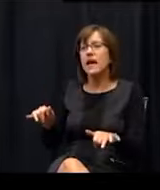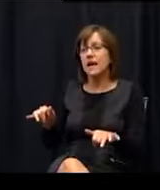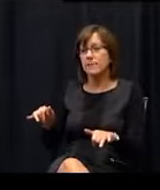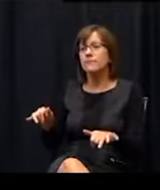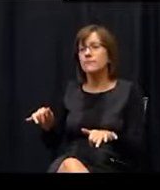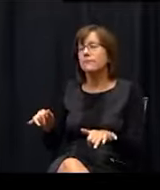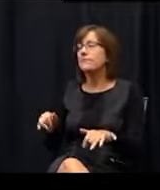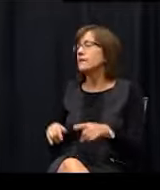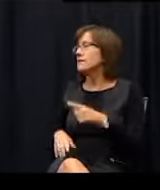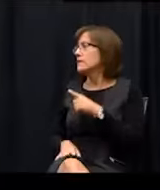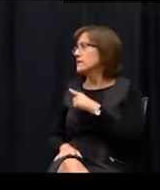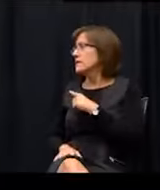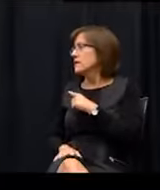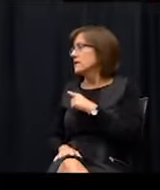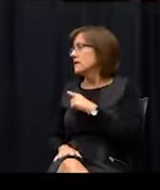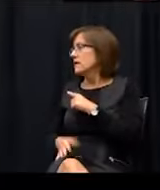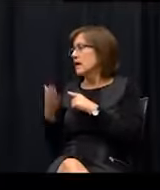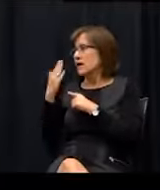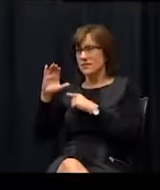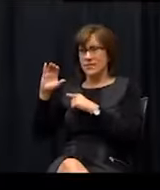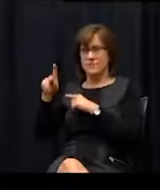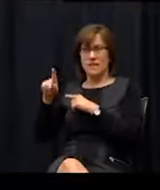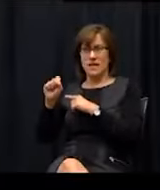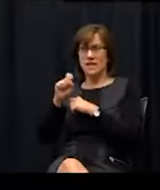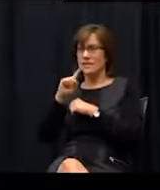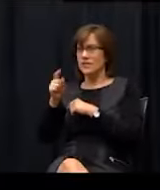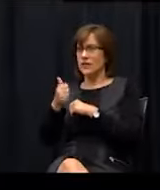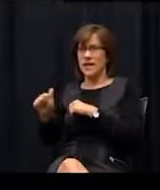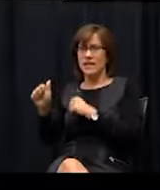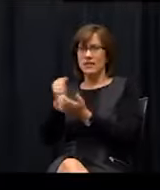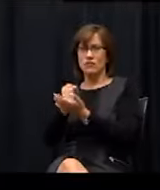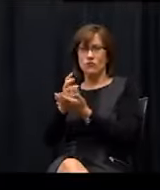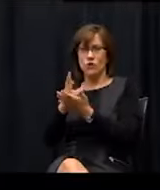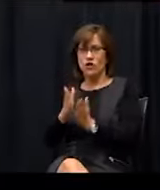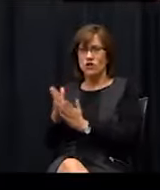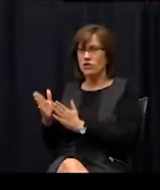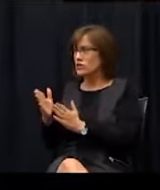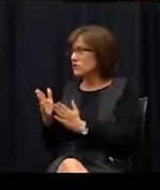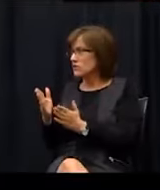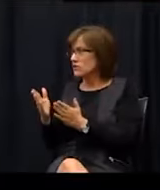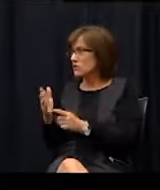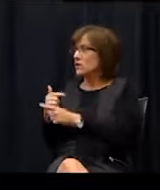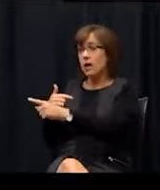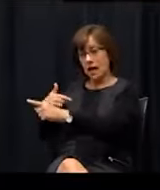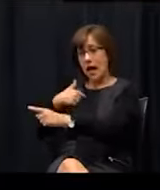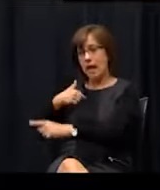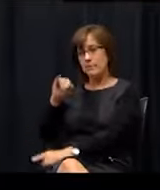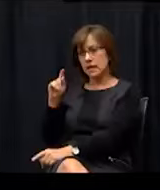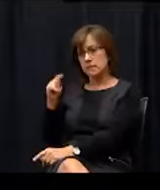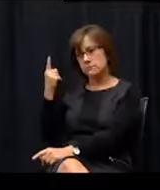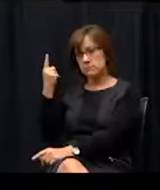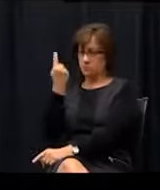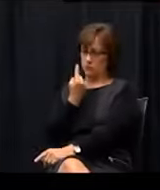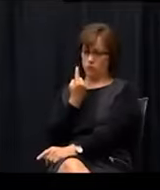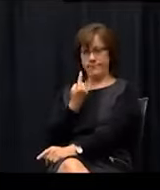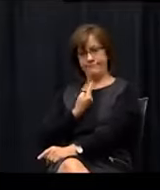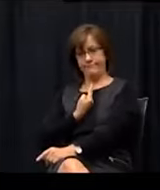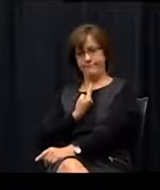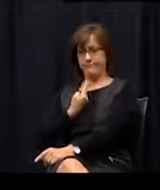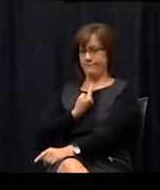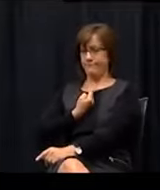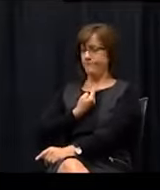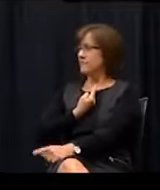where the importance, I don't know, in like CPS, like, is there any social workers? And there's like one in like, oh yeah. Only one person. In like